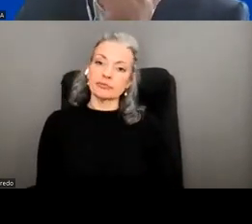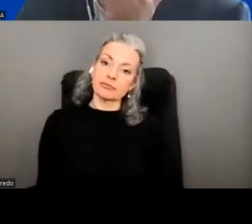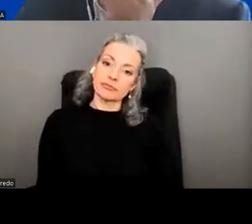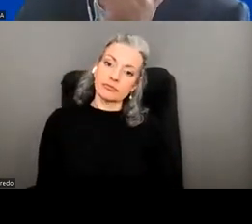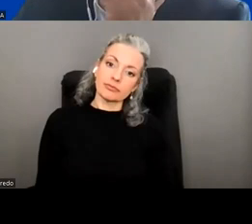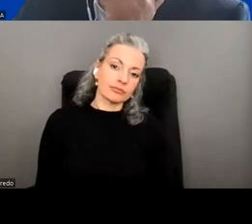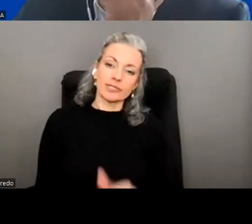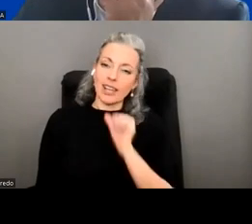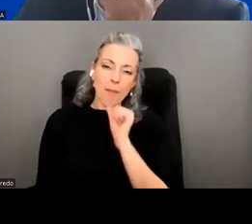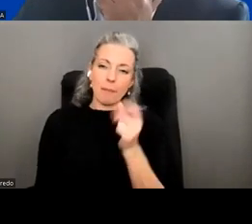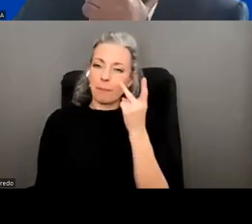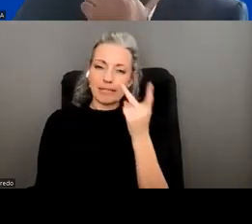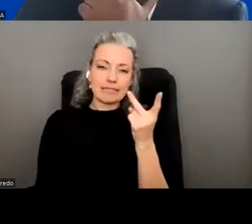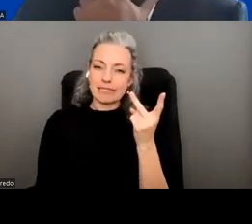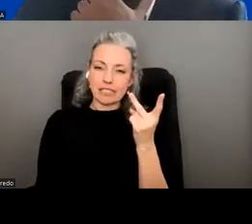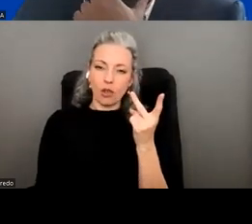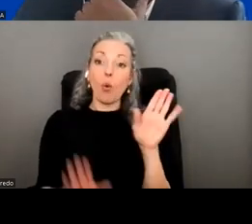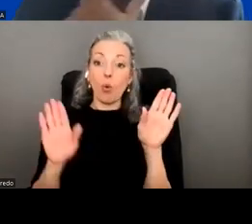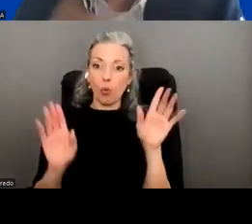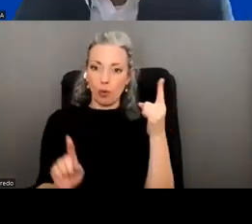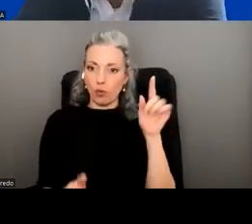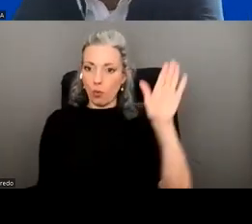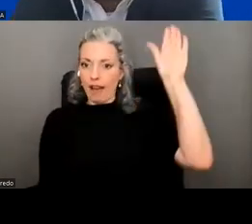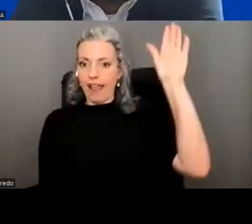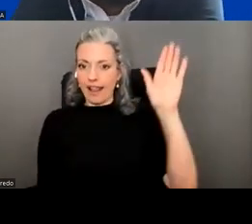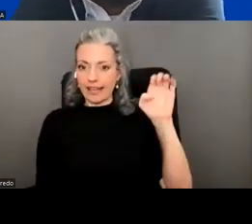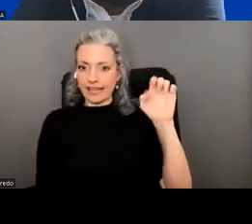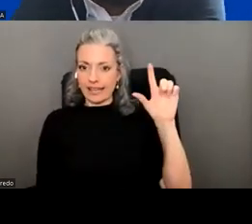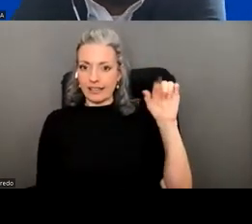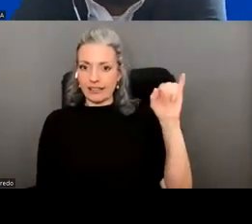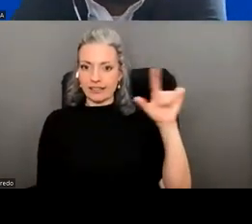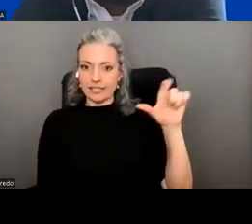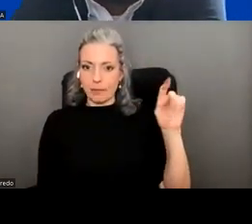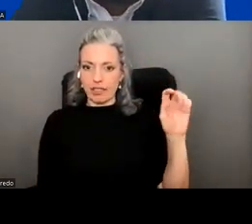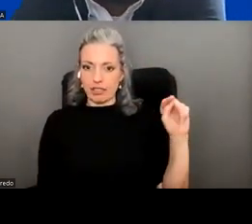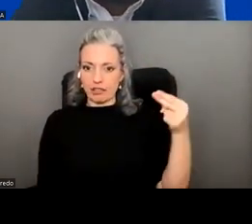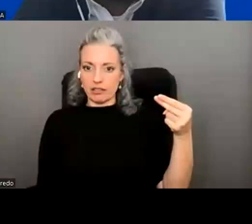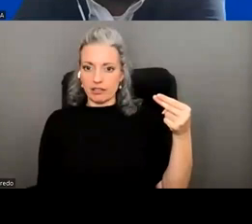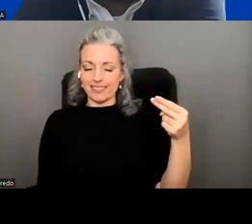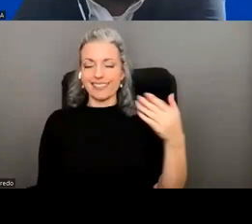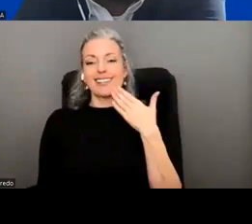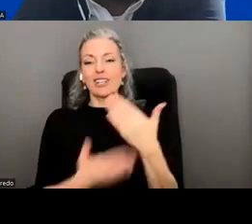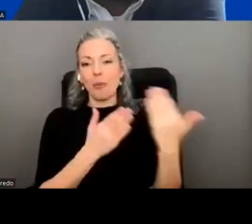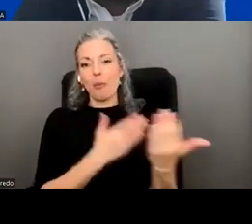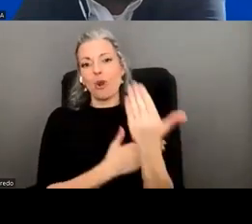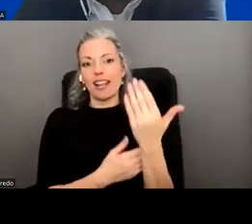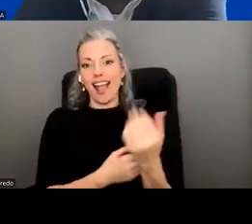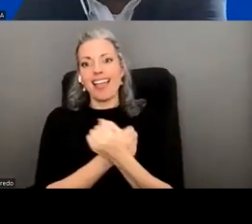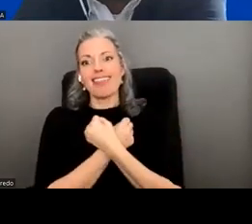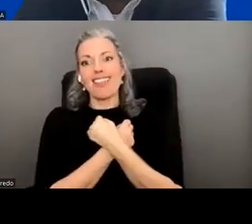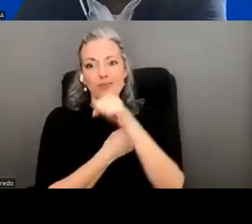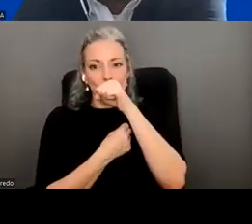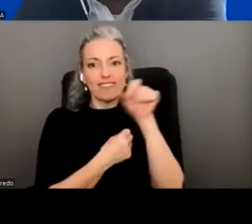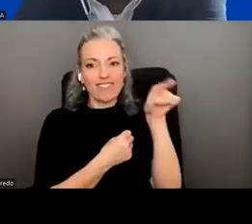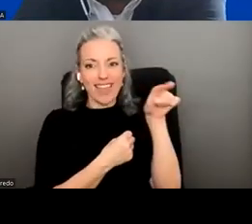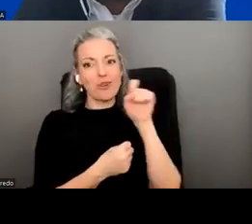Not seeing, here we have a hand up. Elizabeth, yeah. Okay. Hi, good morning. I love this, Ross. It's so cool to